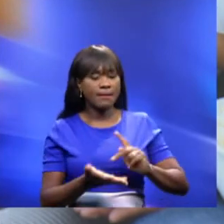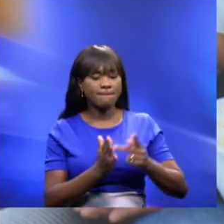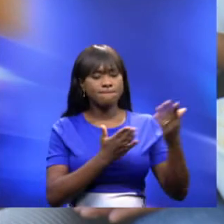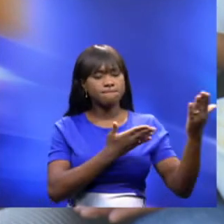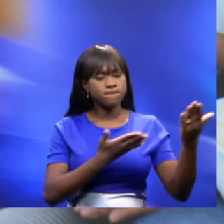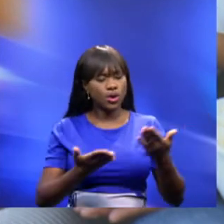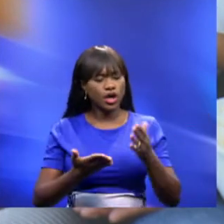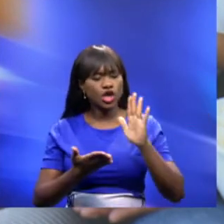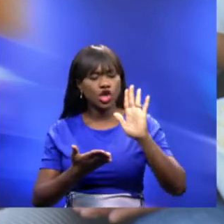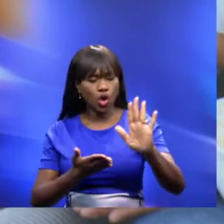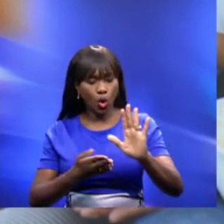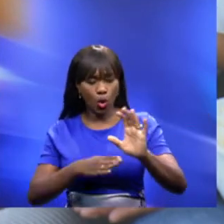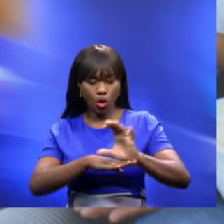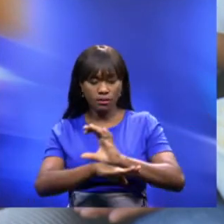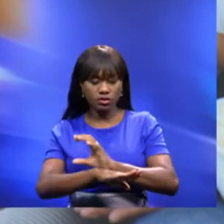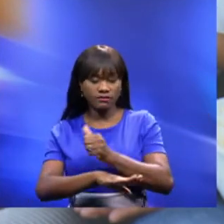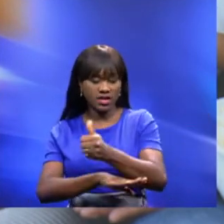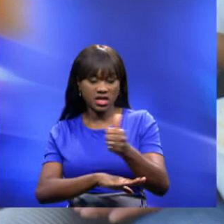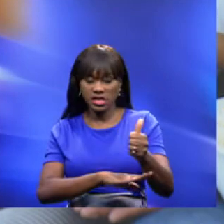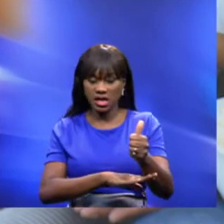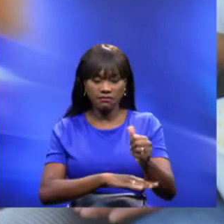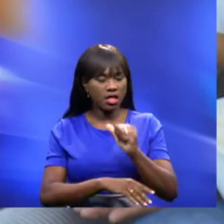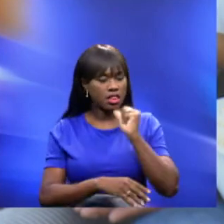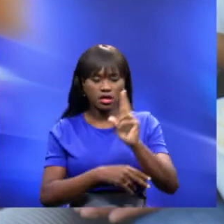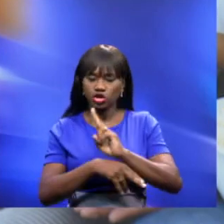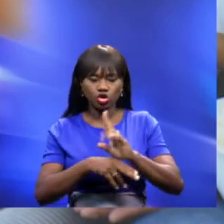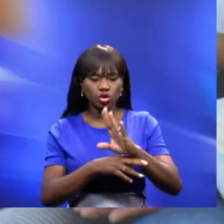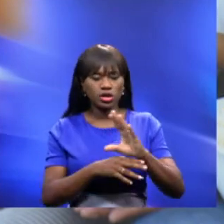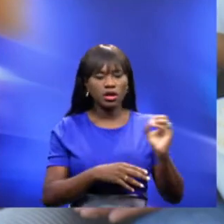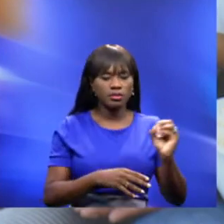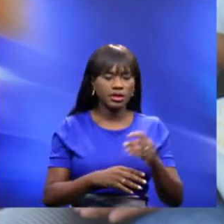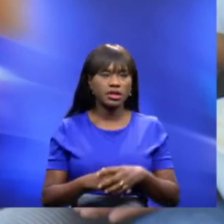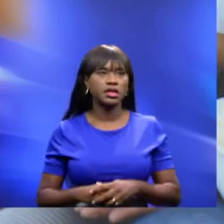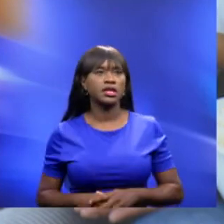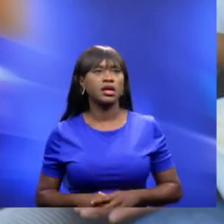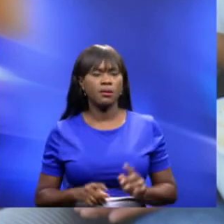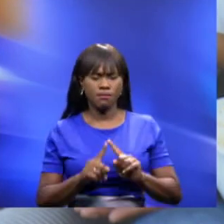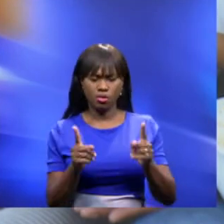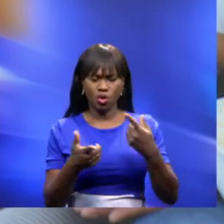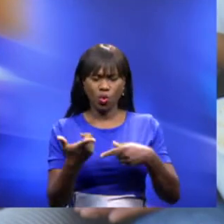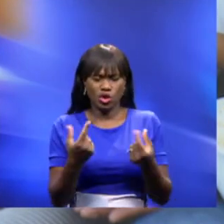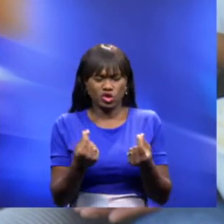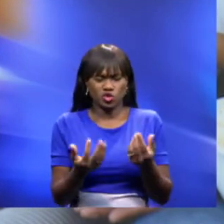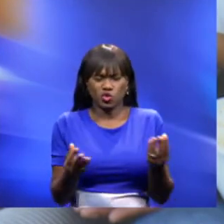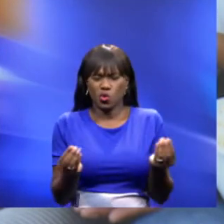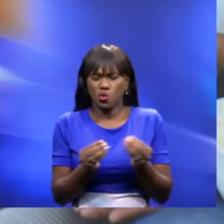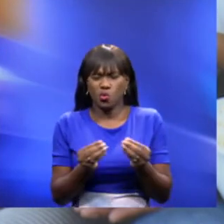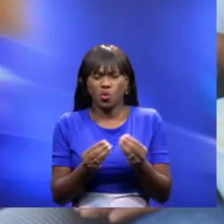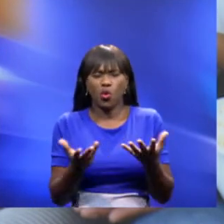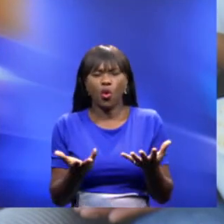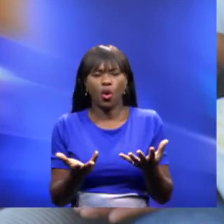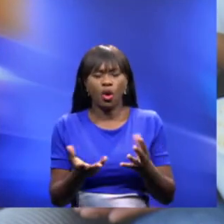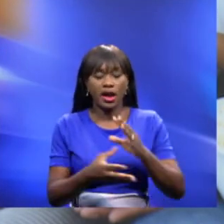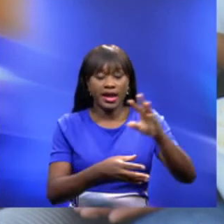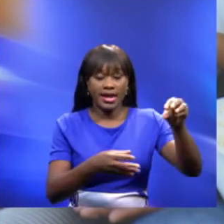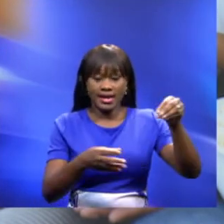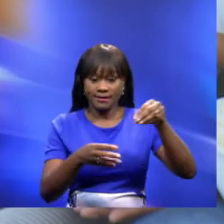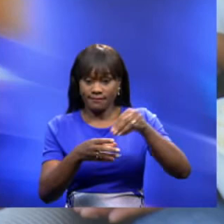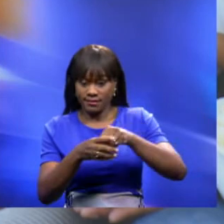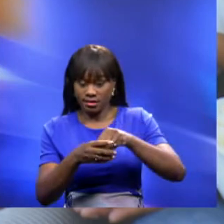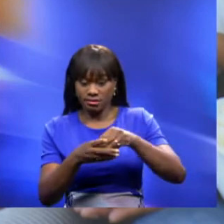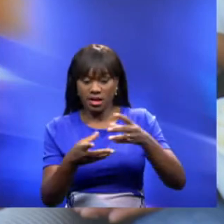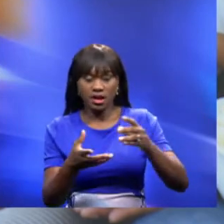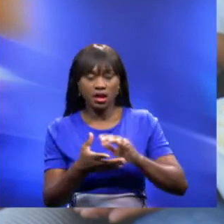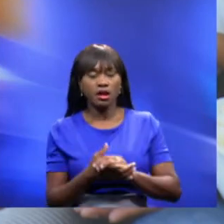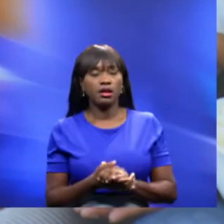When I want to say, one of the things I think we need to do more as a country is investment. Invest. So sometimes